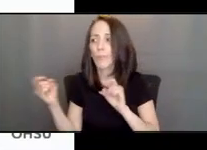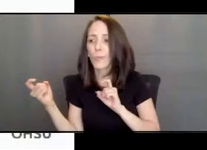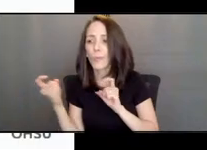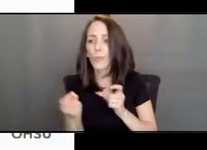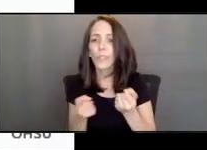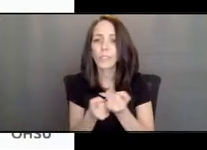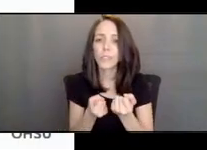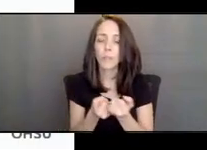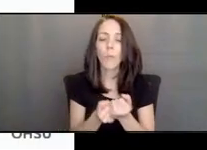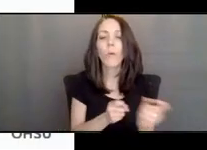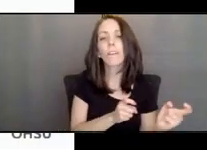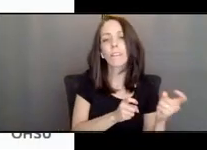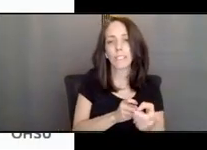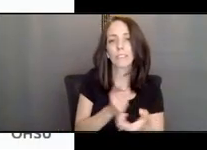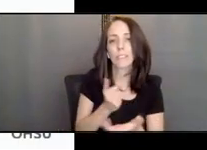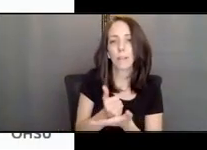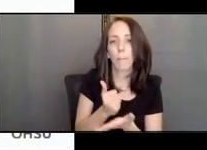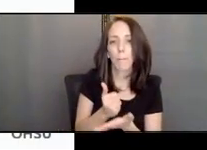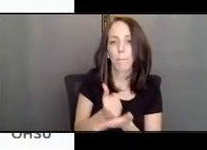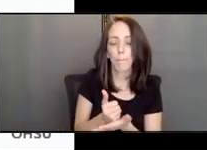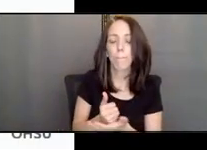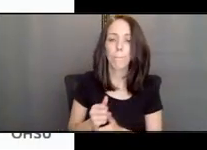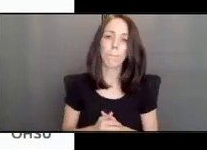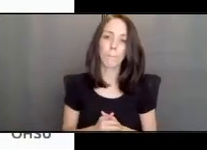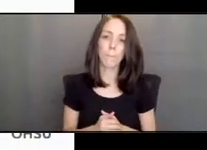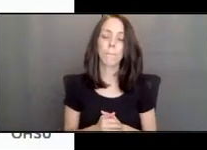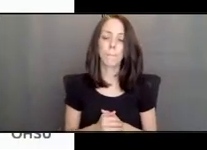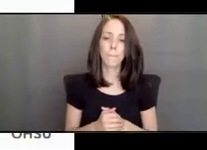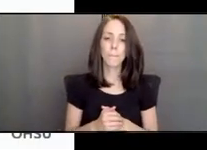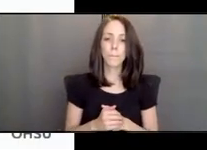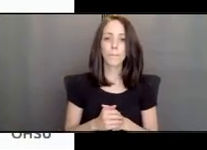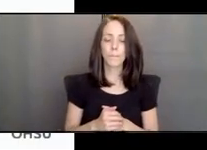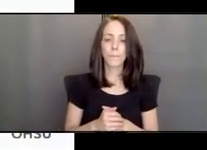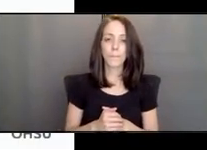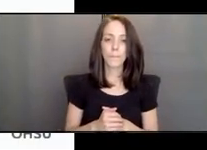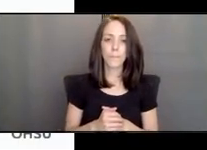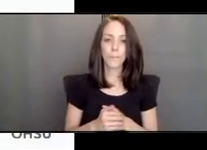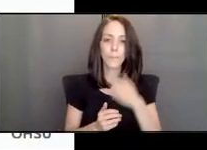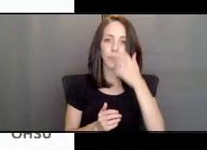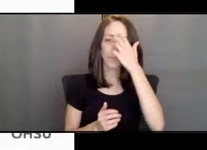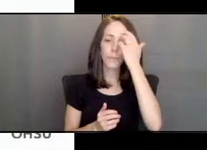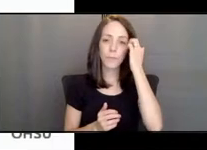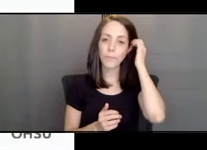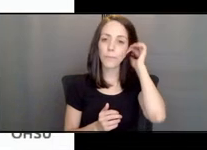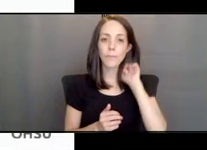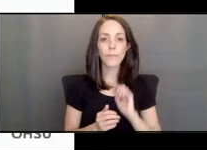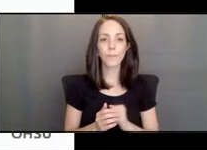Transfer Program, in partnership with the state. Next slide.